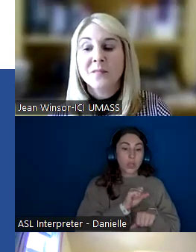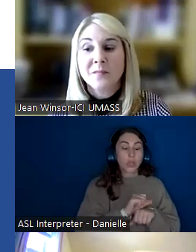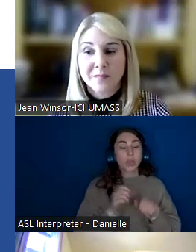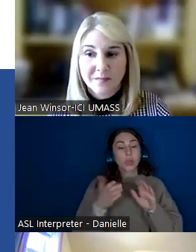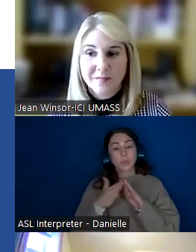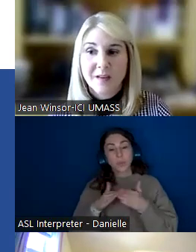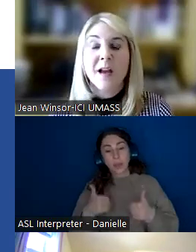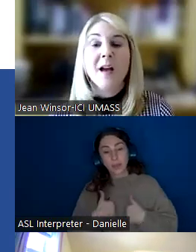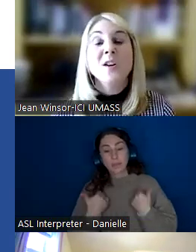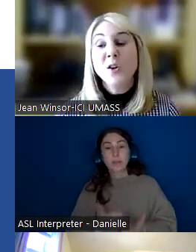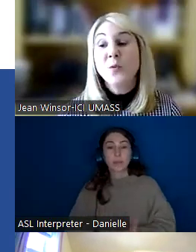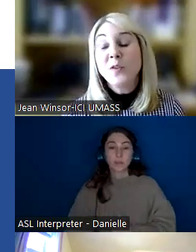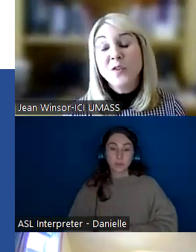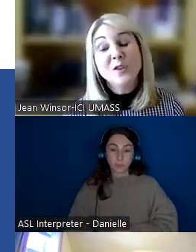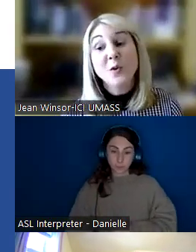things like that?